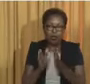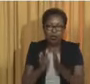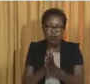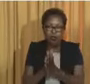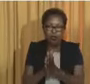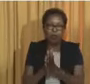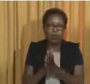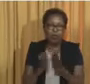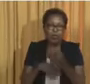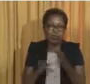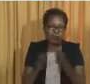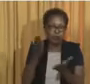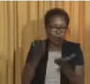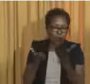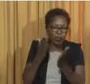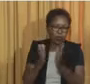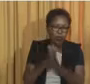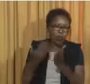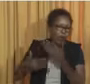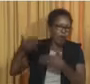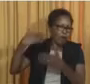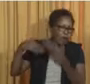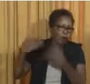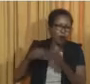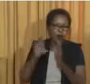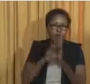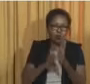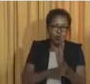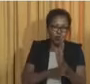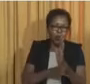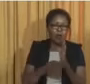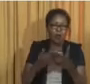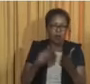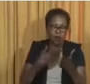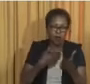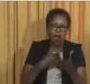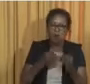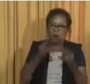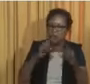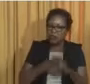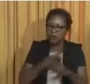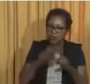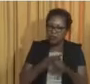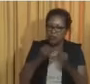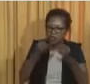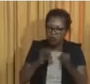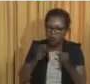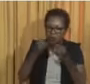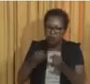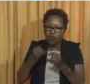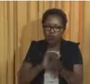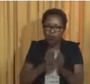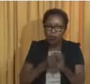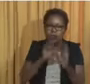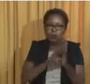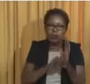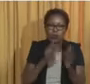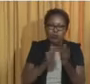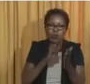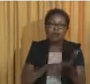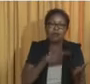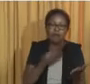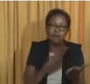Constitution. There have been multiple attempts to amend the Constitution, which were all unsuccessful, meaning that the amendment